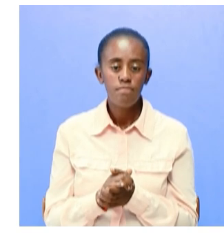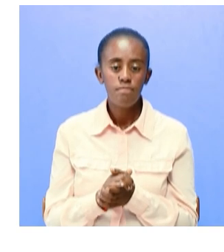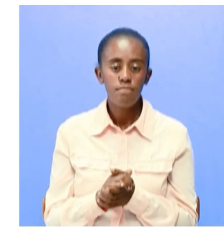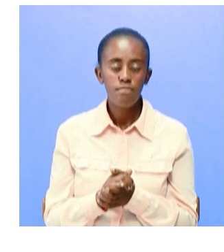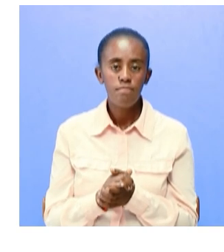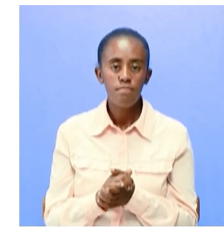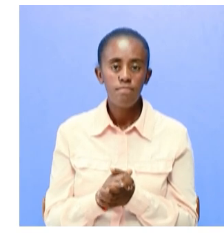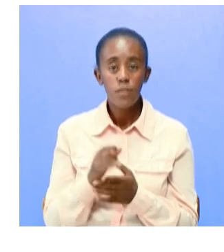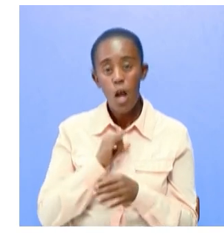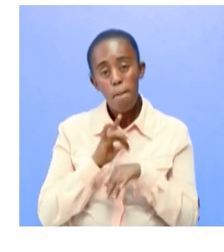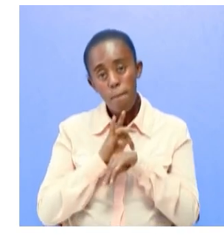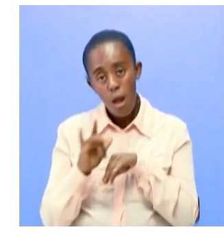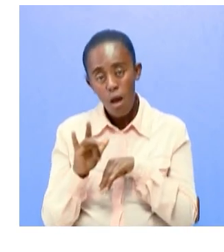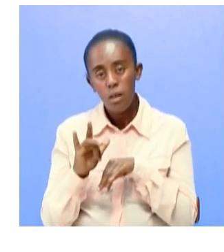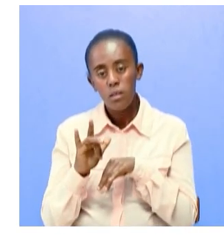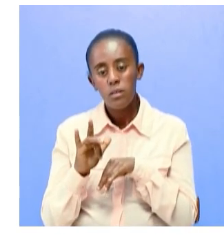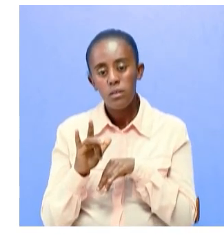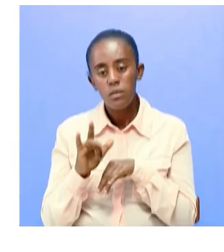I blank tell you.